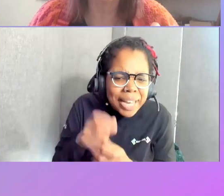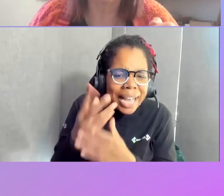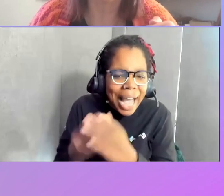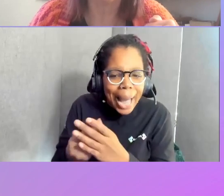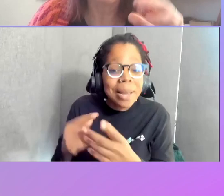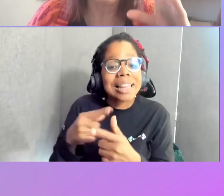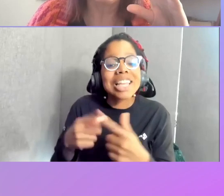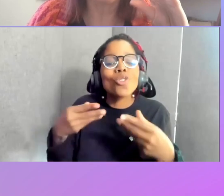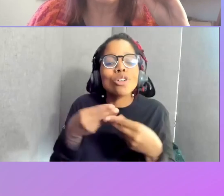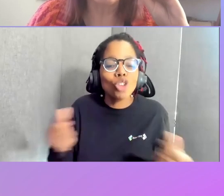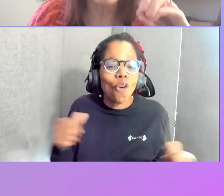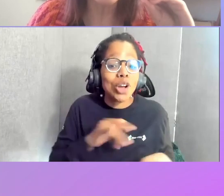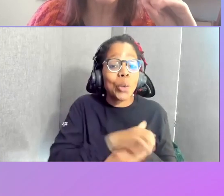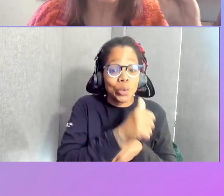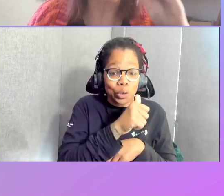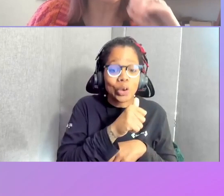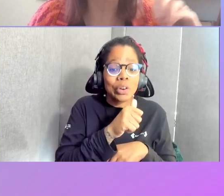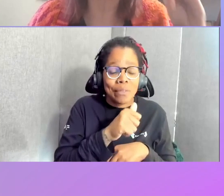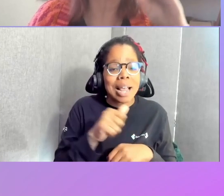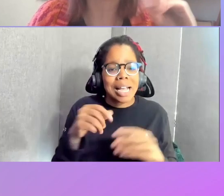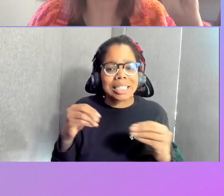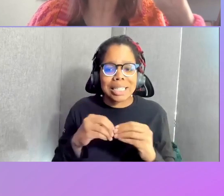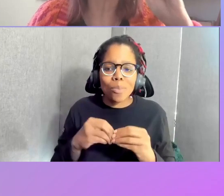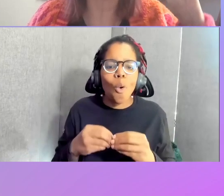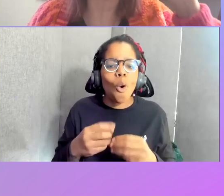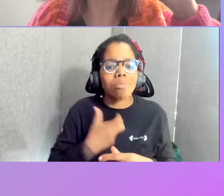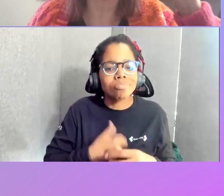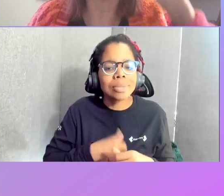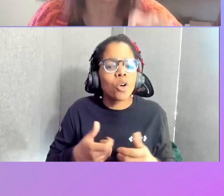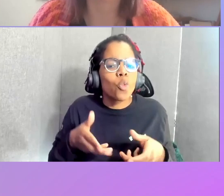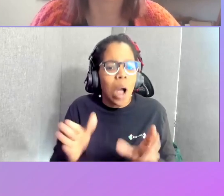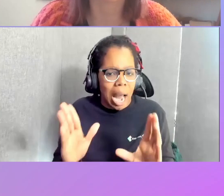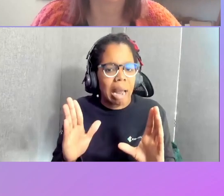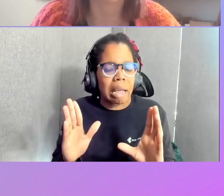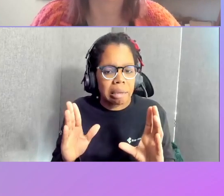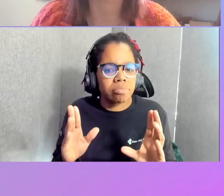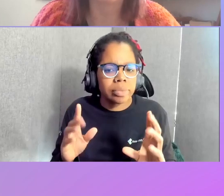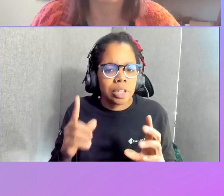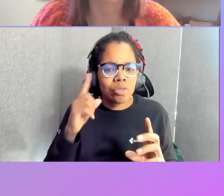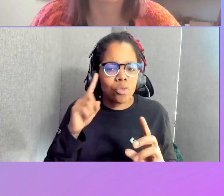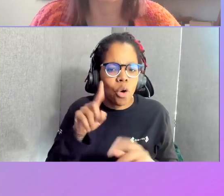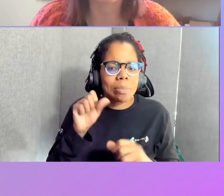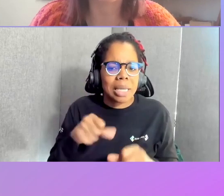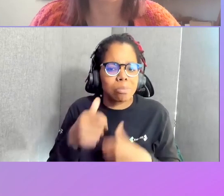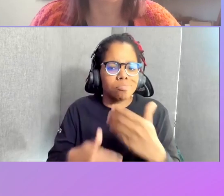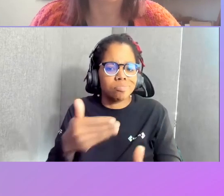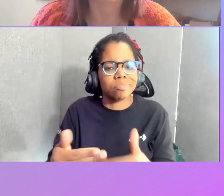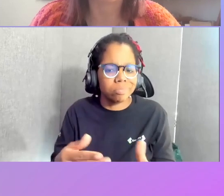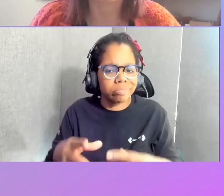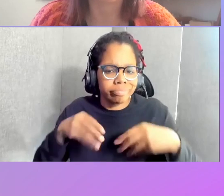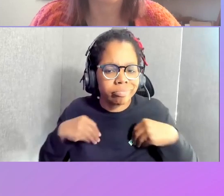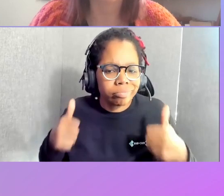gaps earlier. And it's a much more digestible way to be able to work through that accessibility